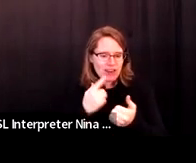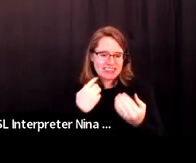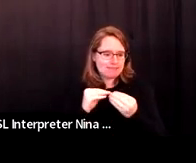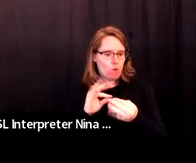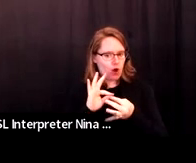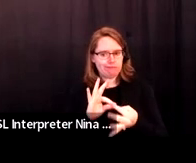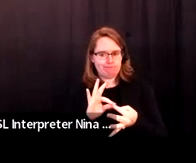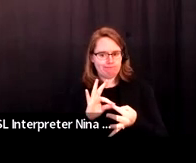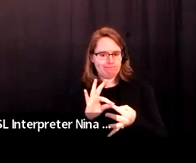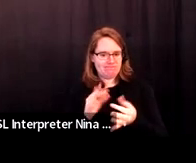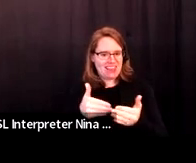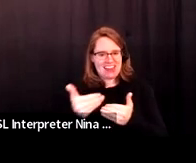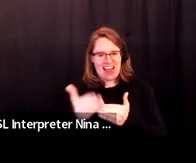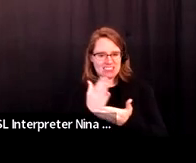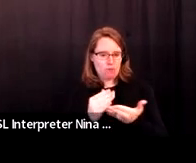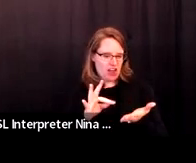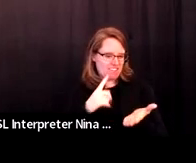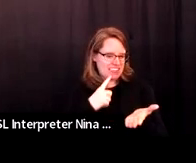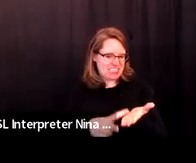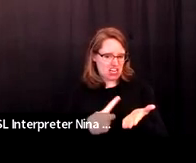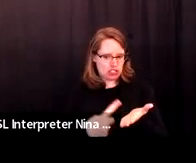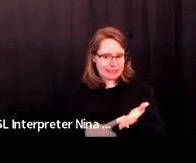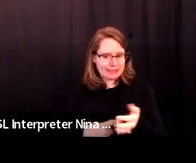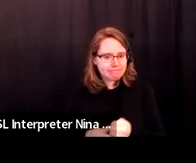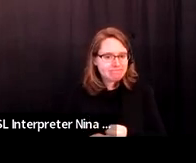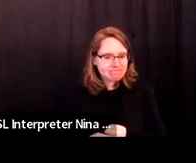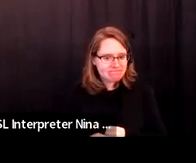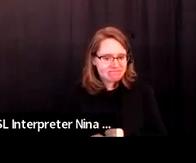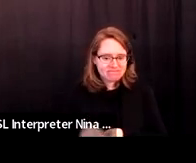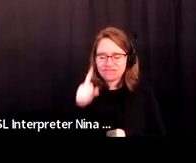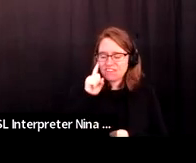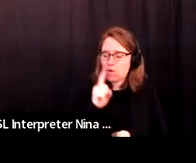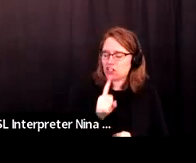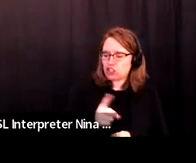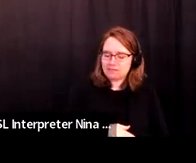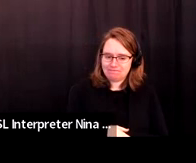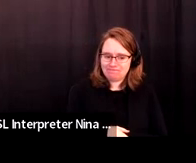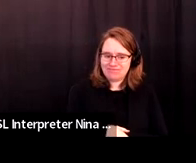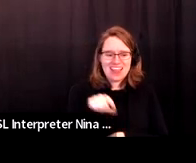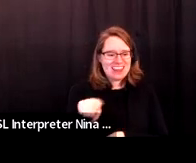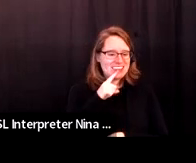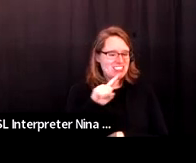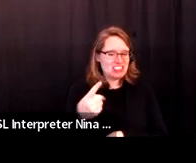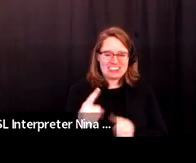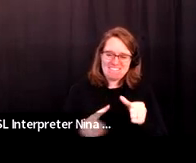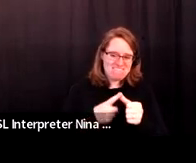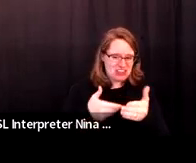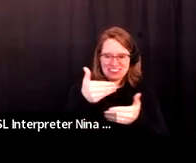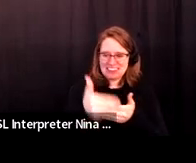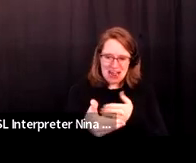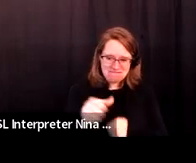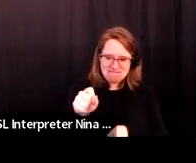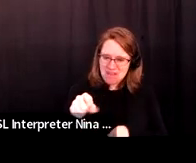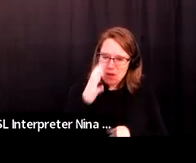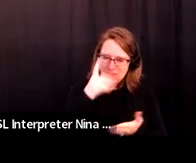part of the discussion. And oh yeah, yeah, for sure. This is just the foundational first step. So you're going to be coming back to these in